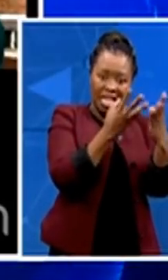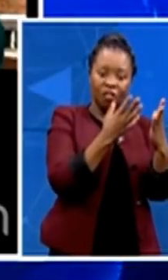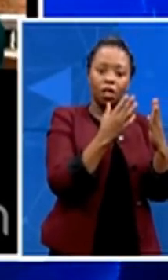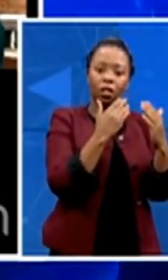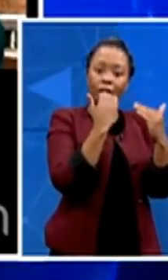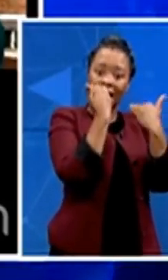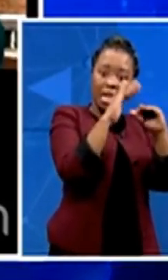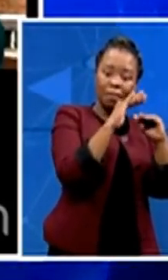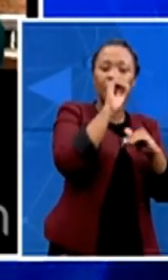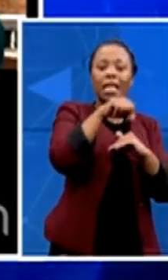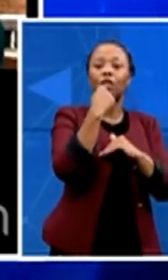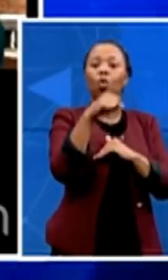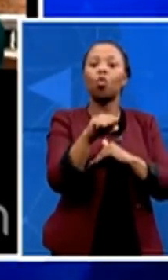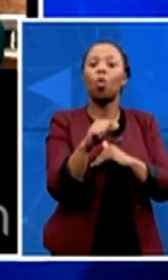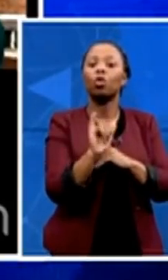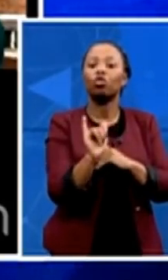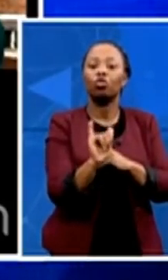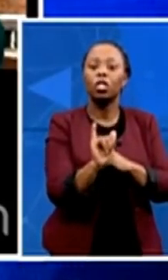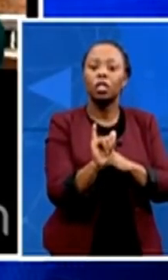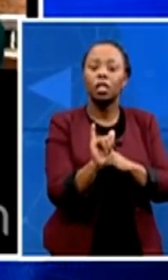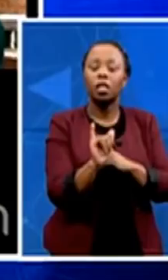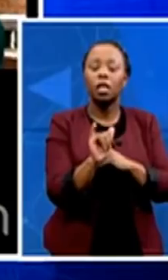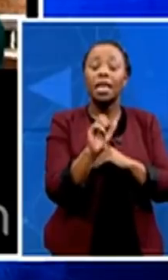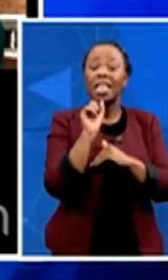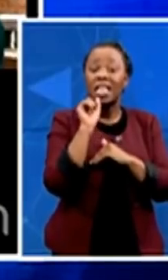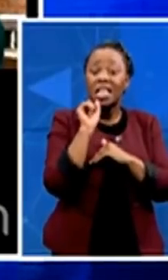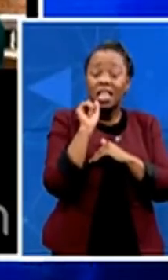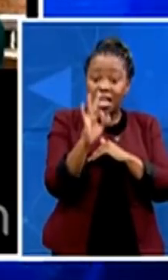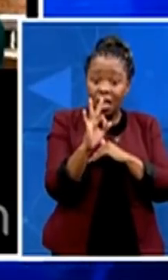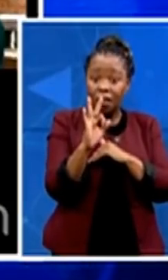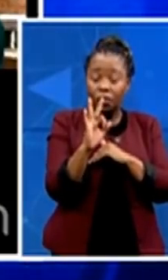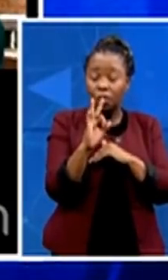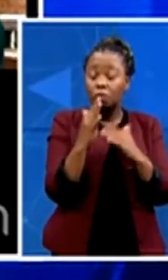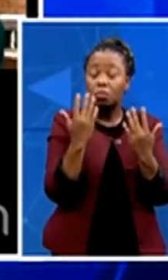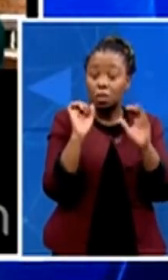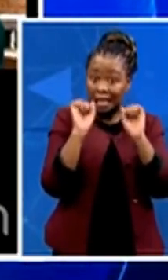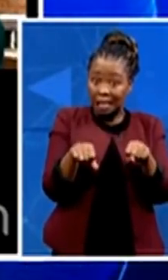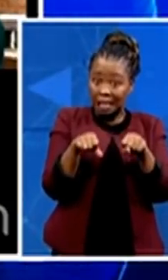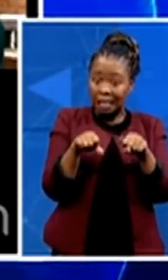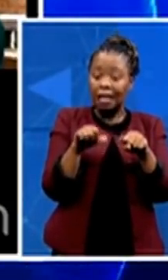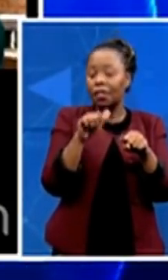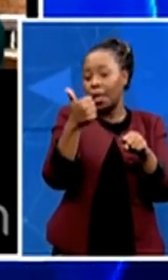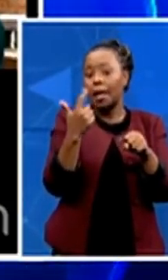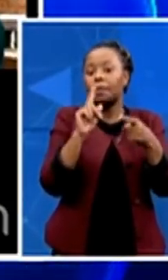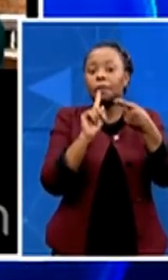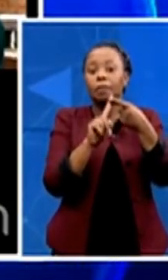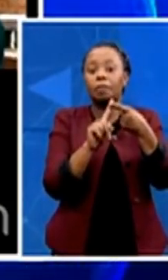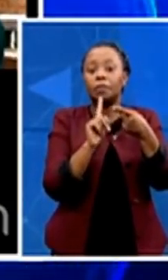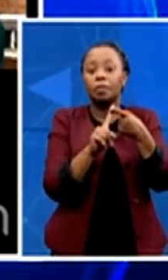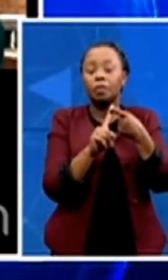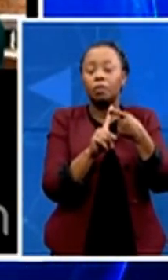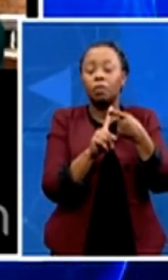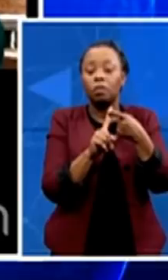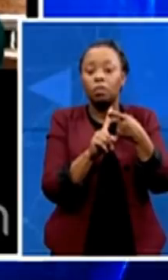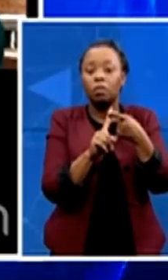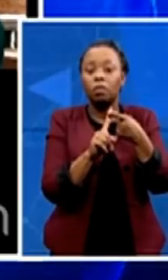If they have been, then one, the court will at least prima facie at that